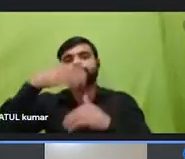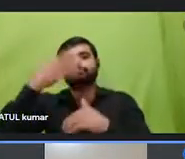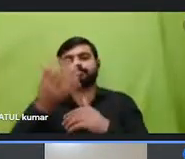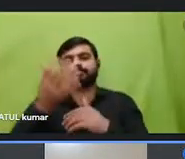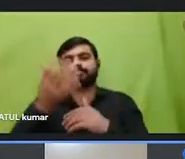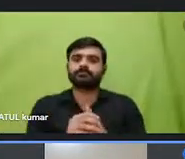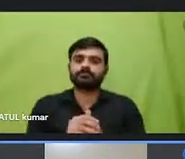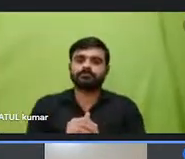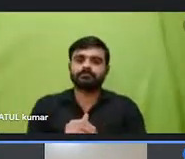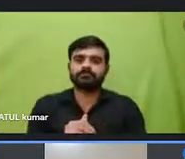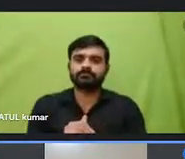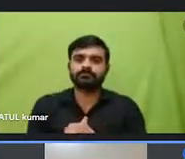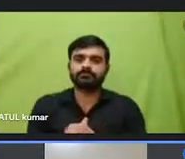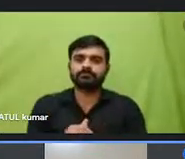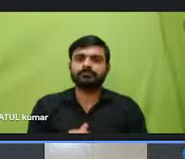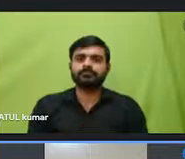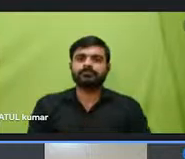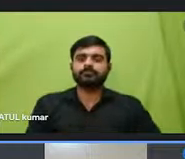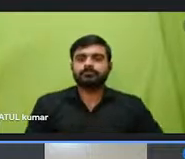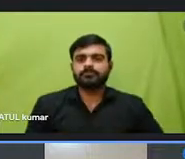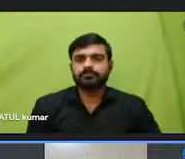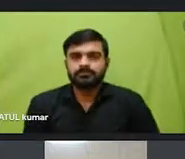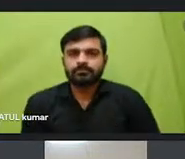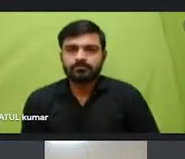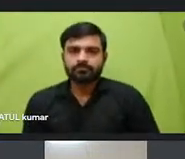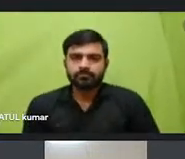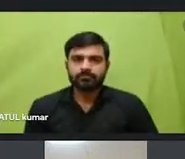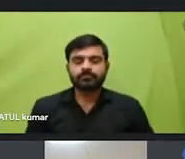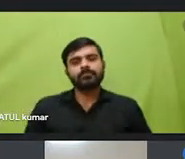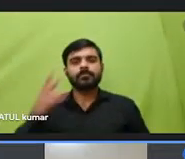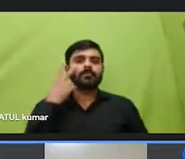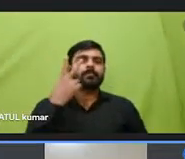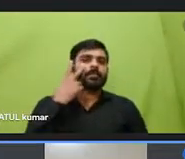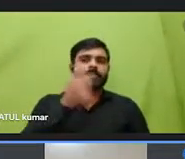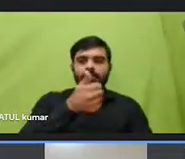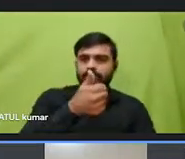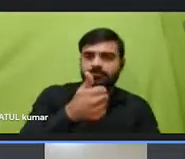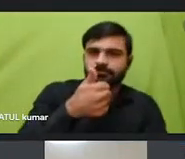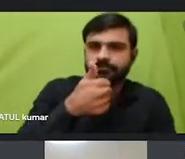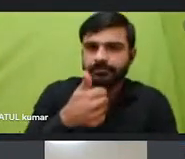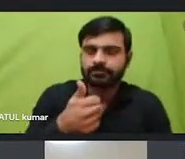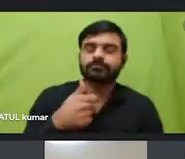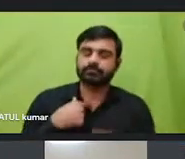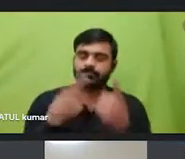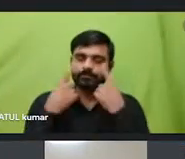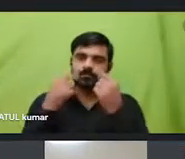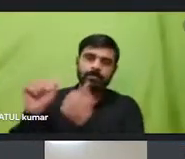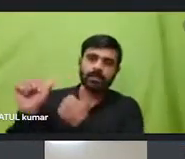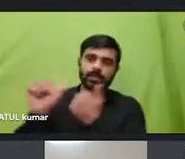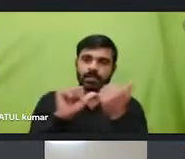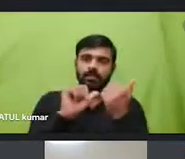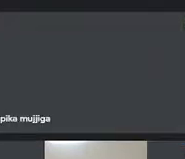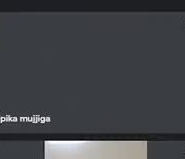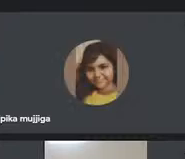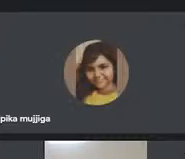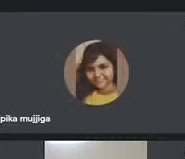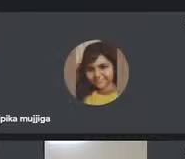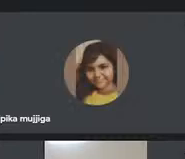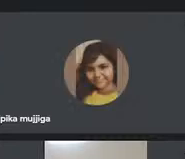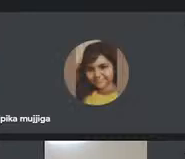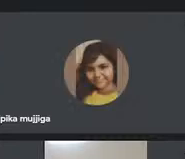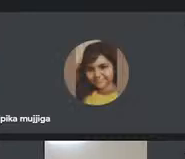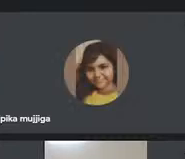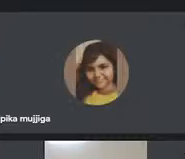if you wish, or I think... No, I can see them. Yeah, Hang on, yeah. let me just go back to the first